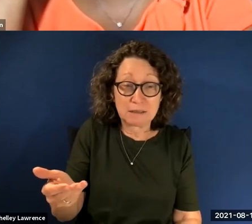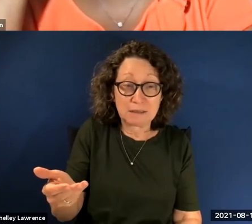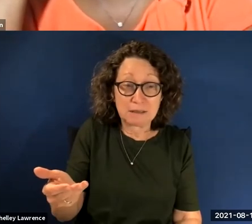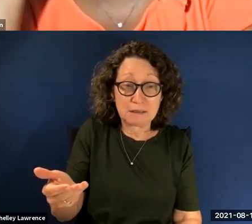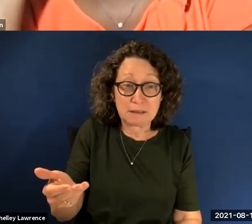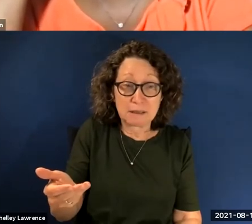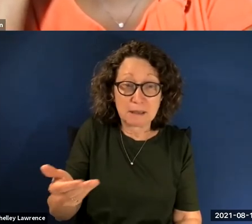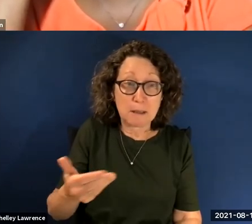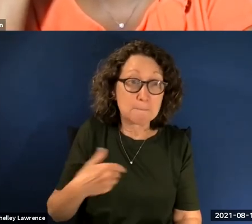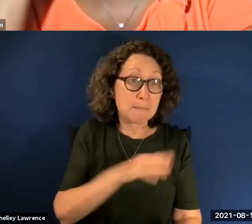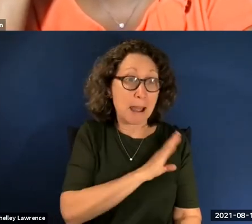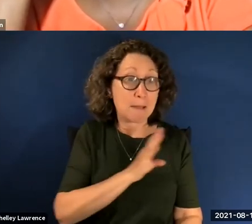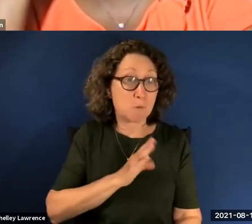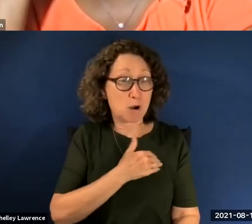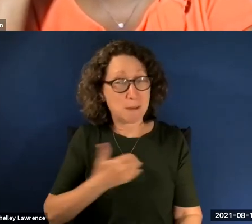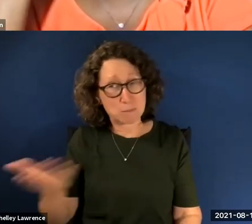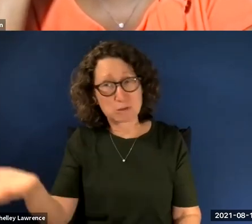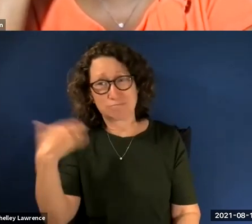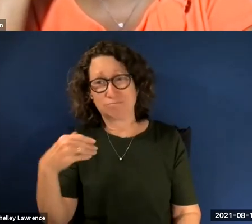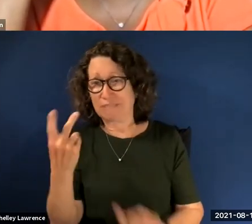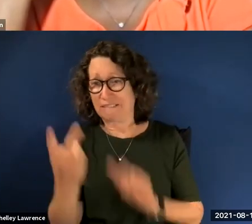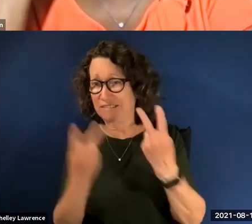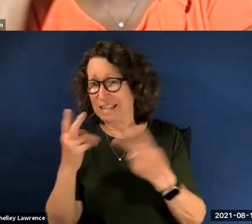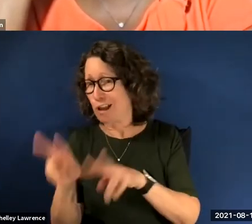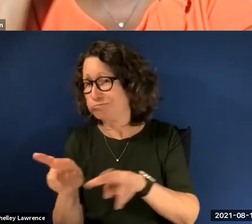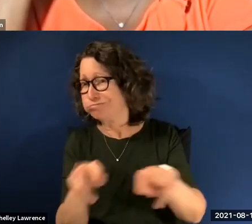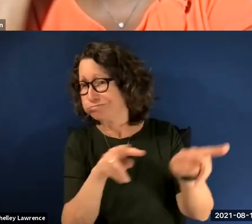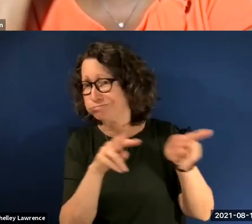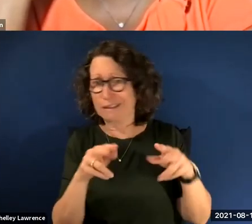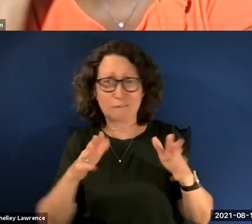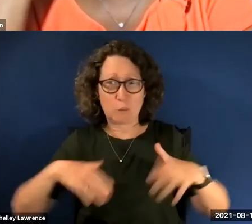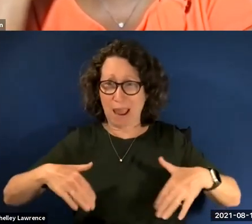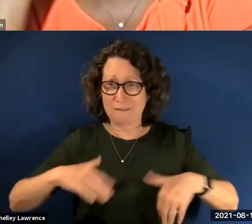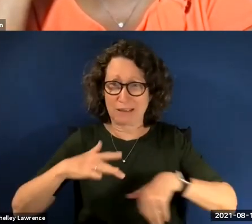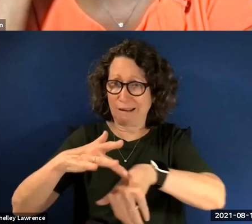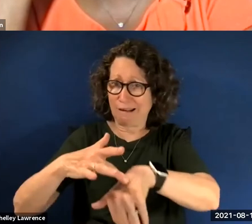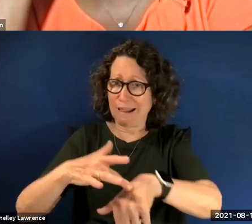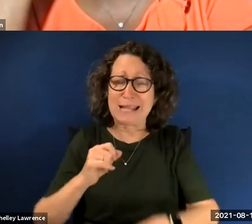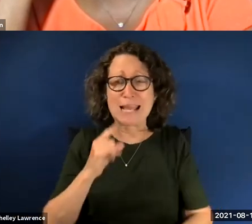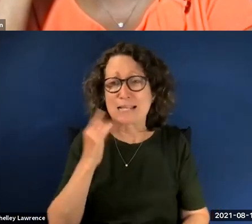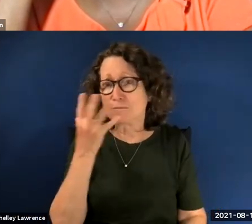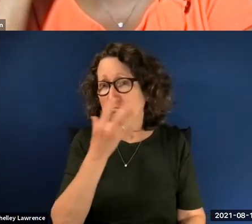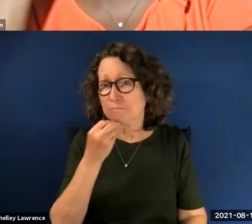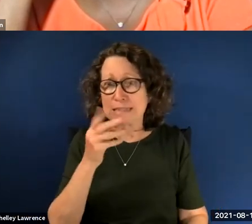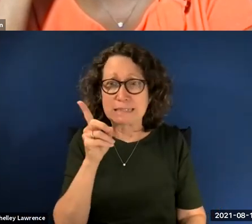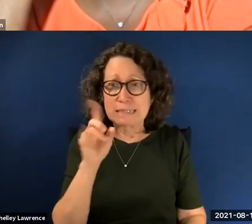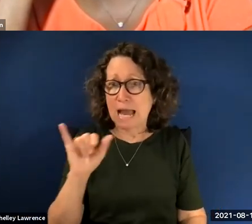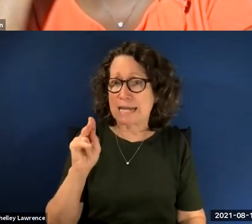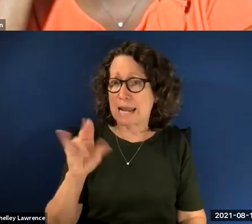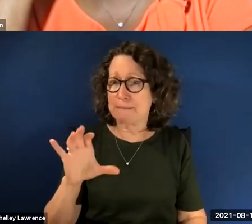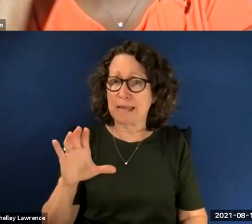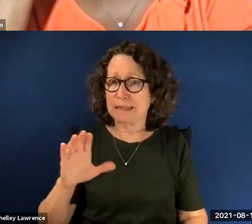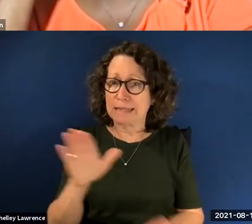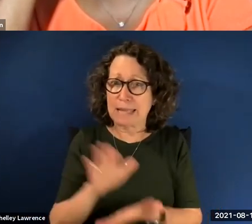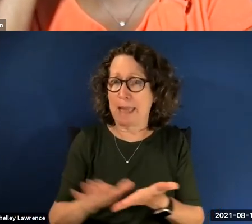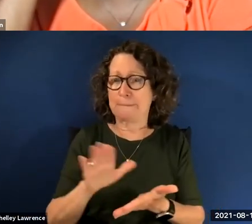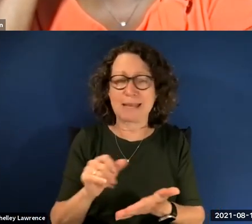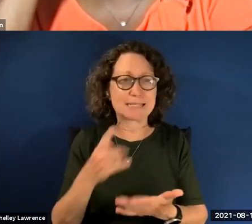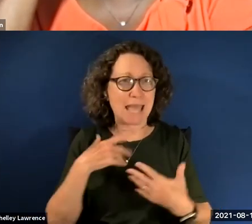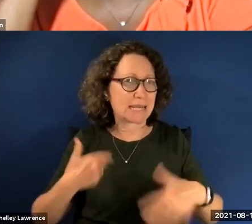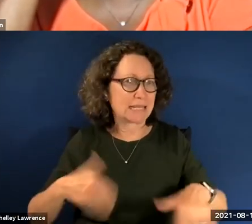my fellow board members to visit there if you haven't already. It is just an incredibly dynamic campus, and it's